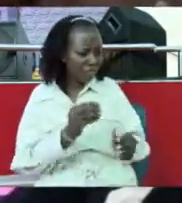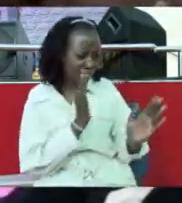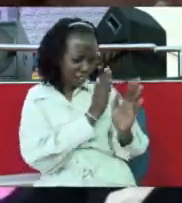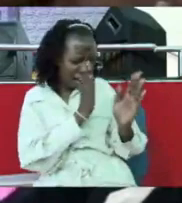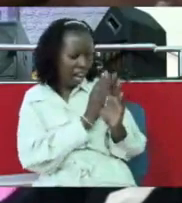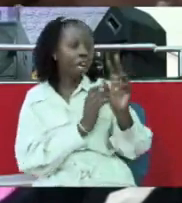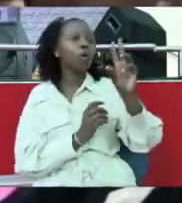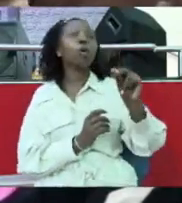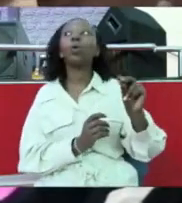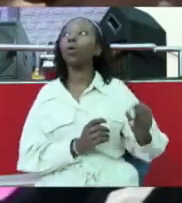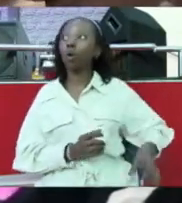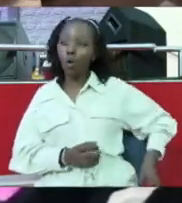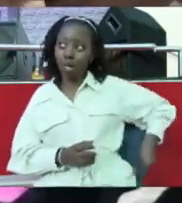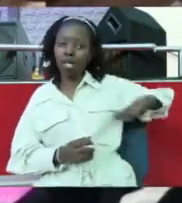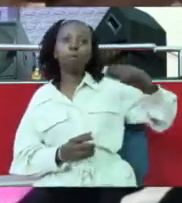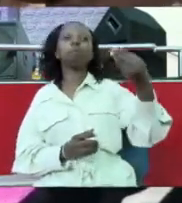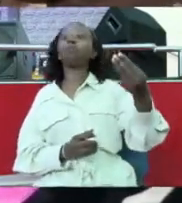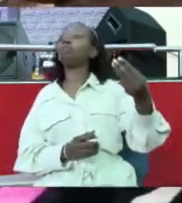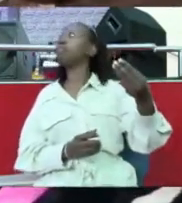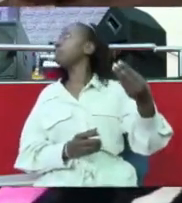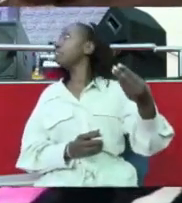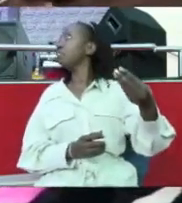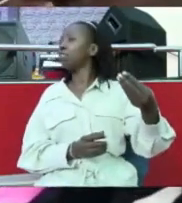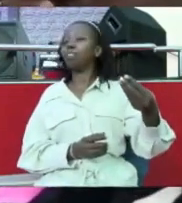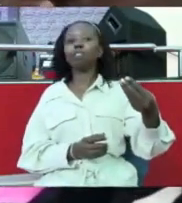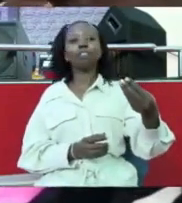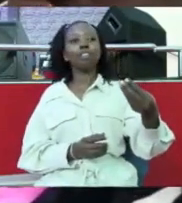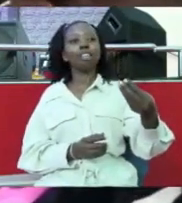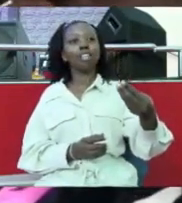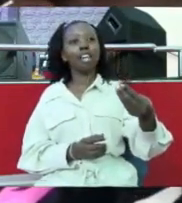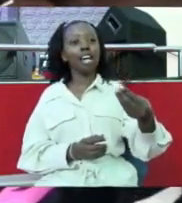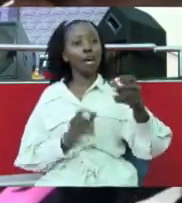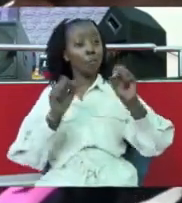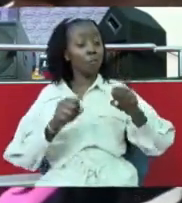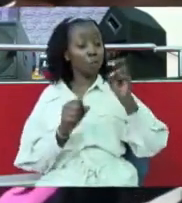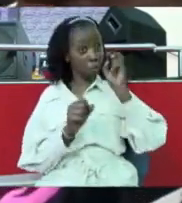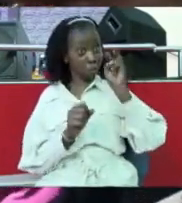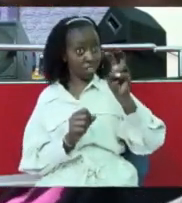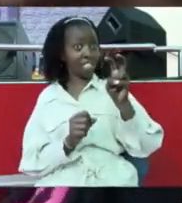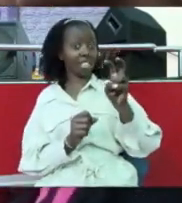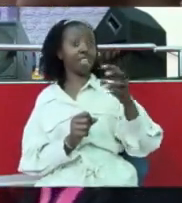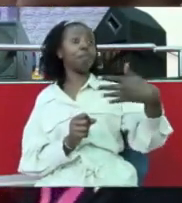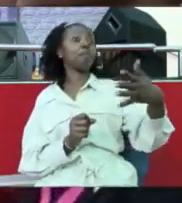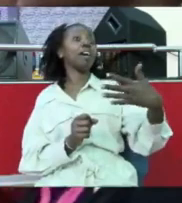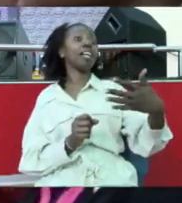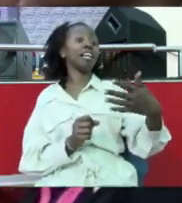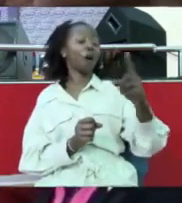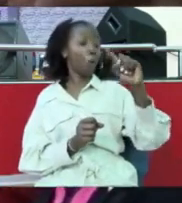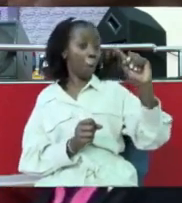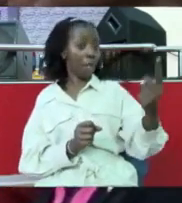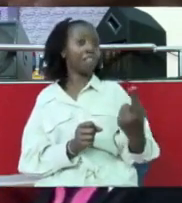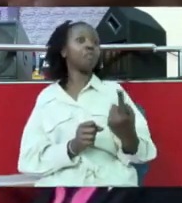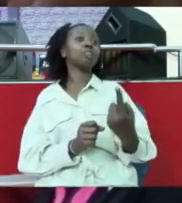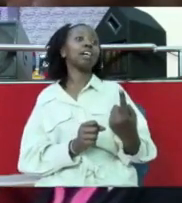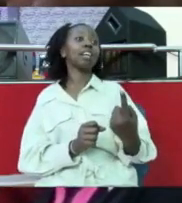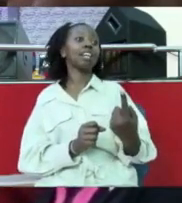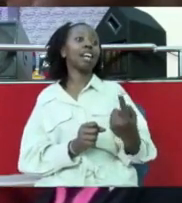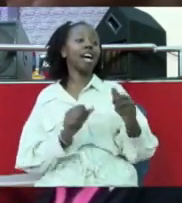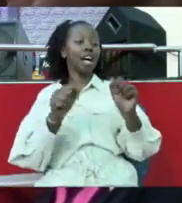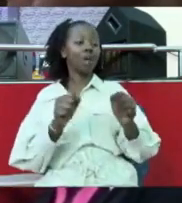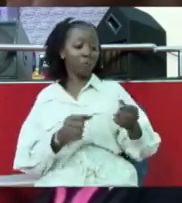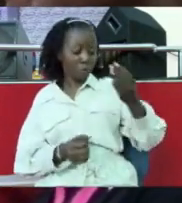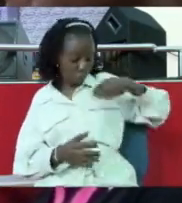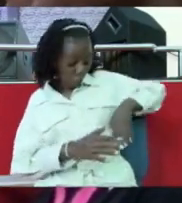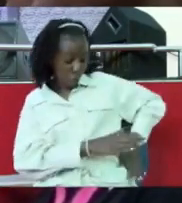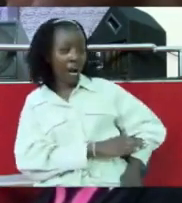Toa unafanya hivi. Give it openly. Na utakuwa hata wewe umeona. And you have also seen. Ilikuwa 1000. Utairudisha kwa